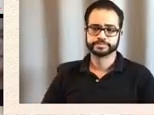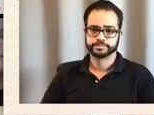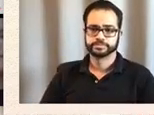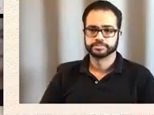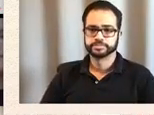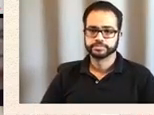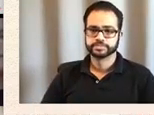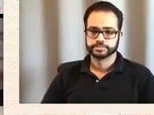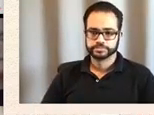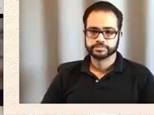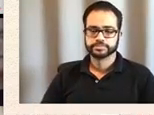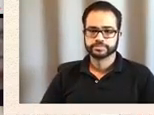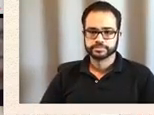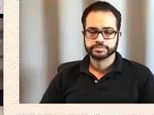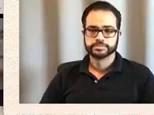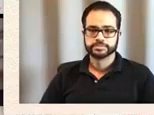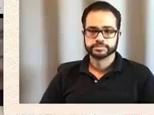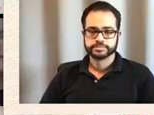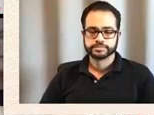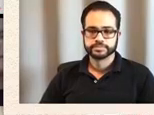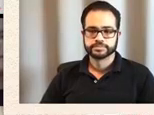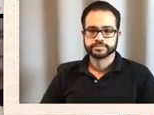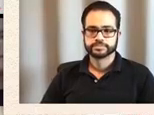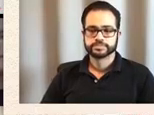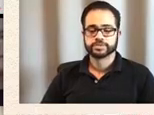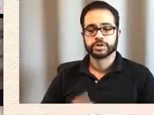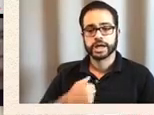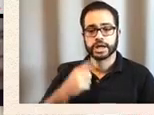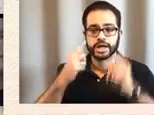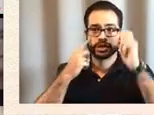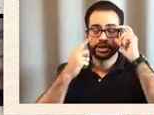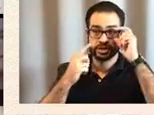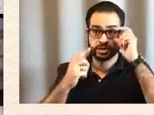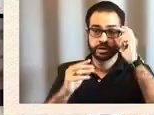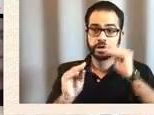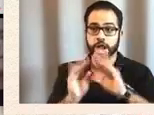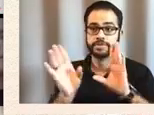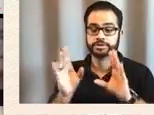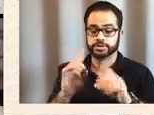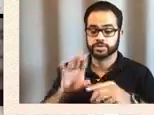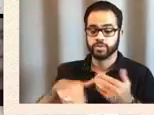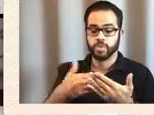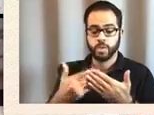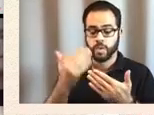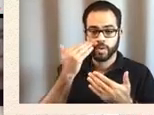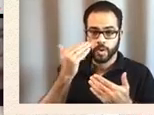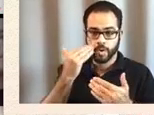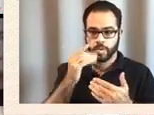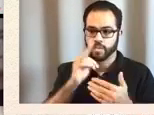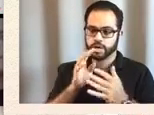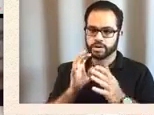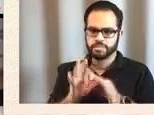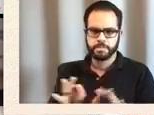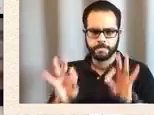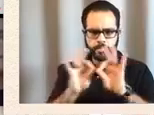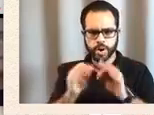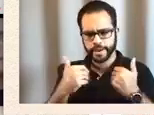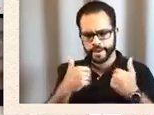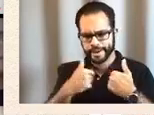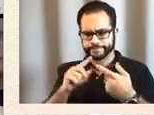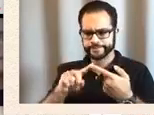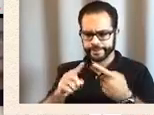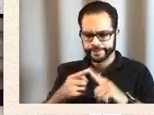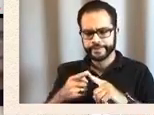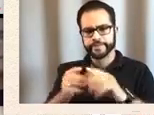Yeah. So I think obviously we all know how important like family and friends can be. And I want to go to